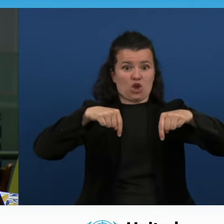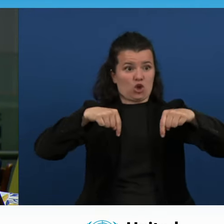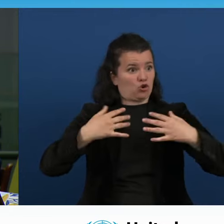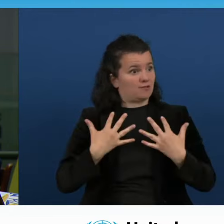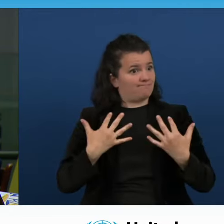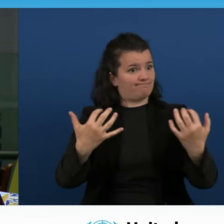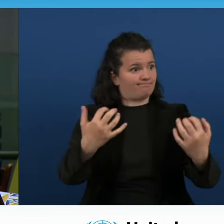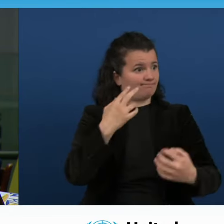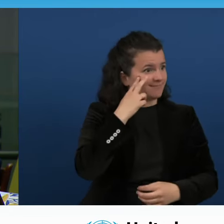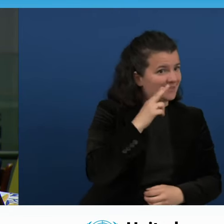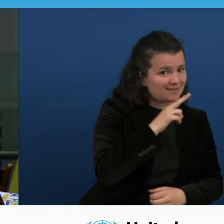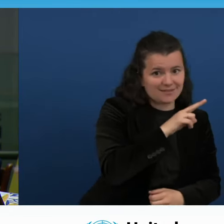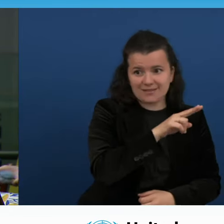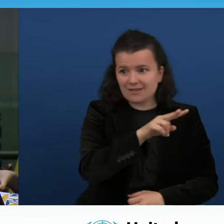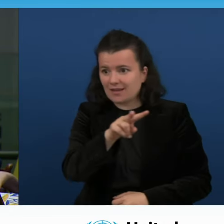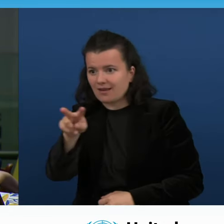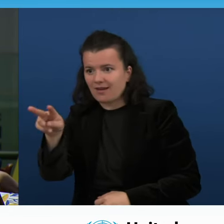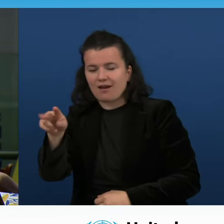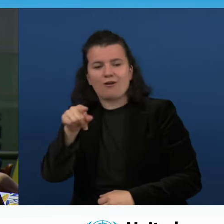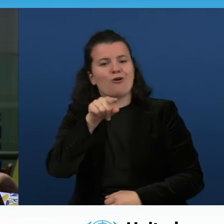much.